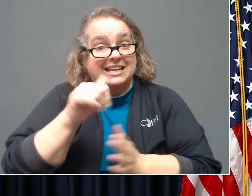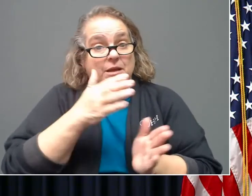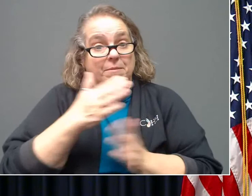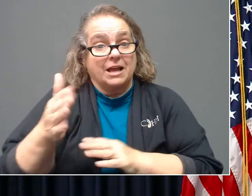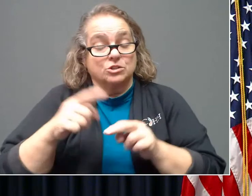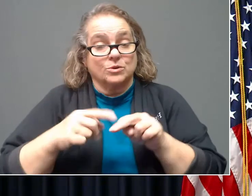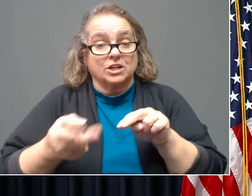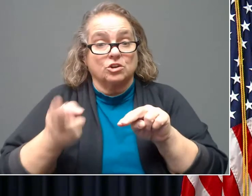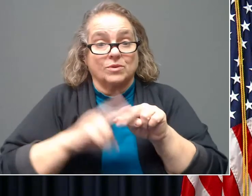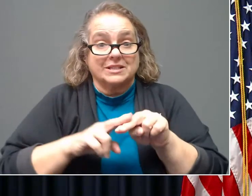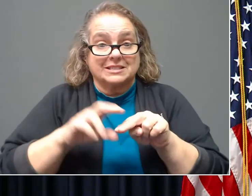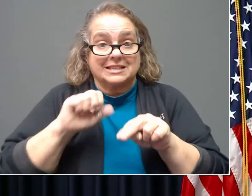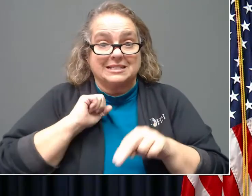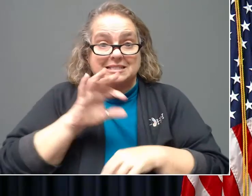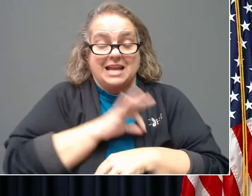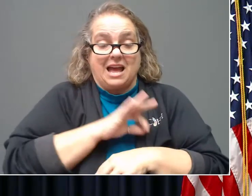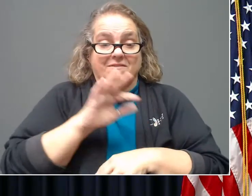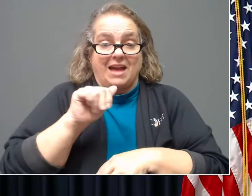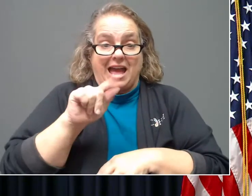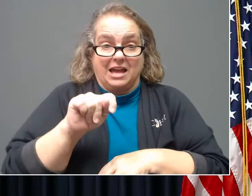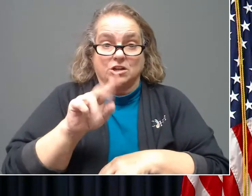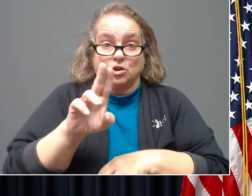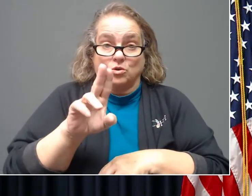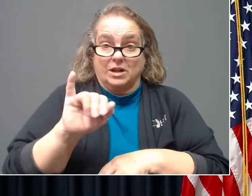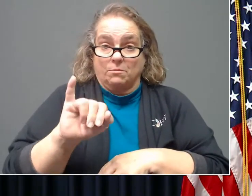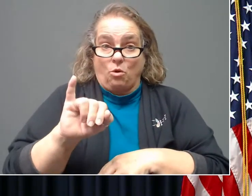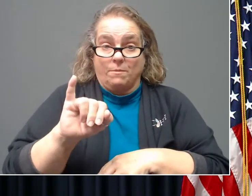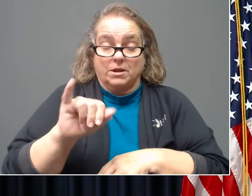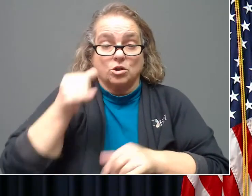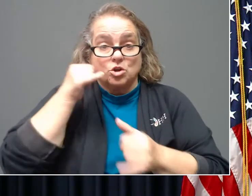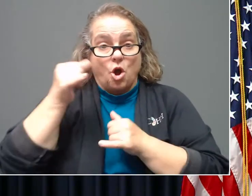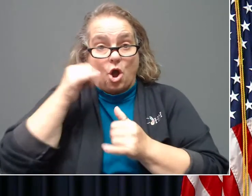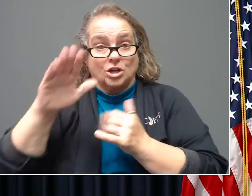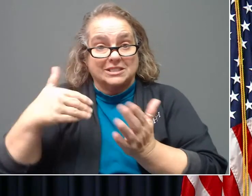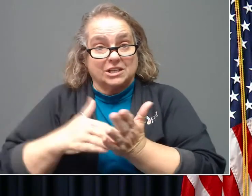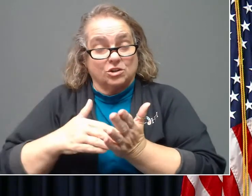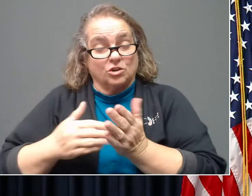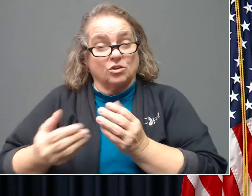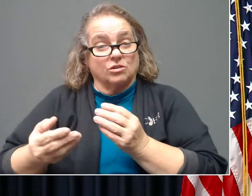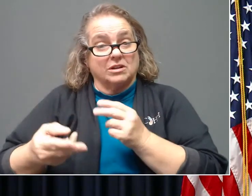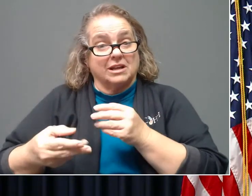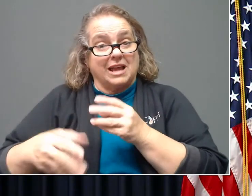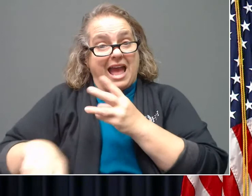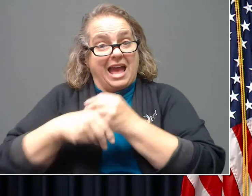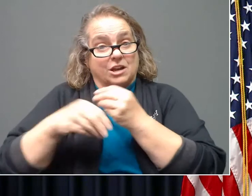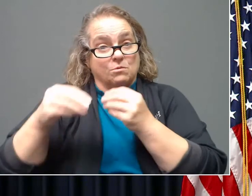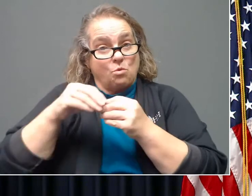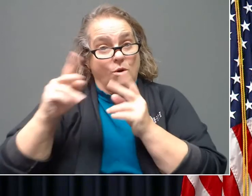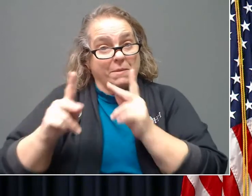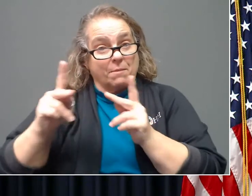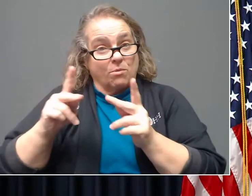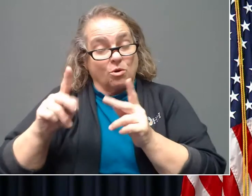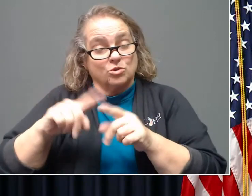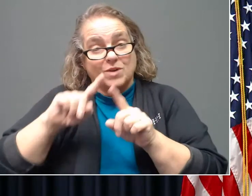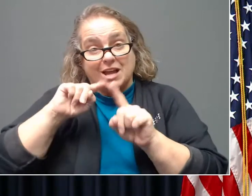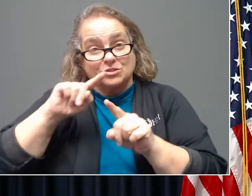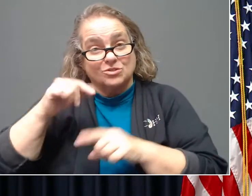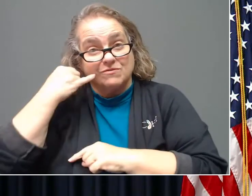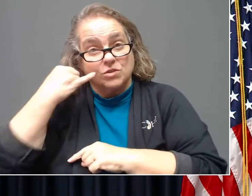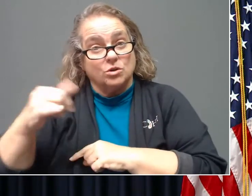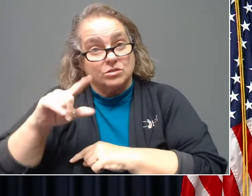center? We are actually exploring and looking to move on a couple of different